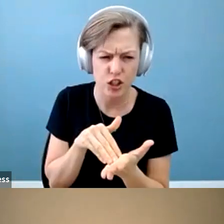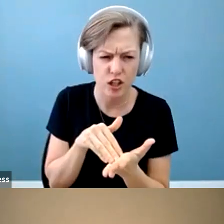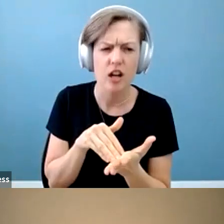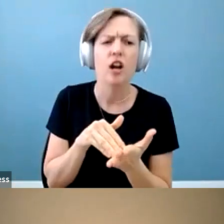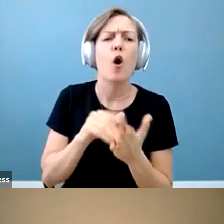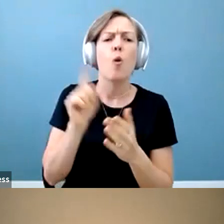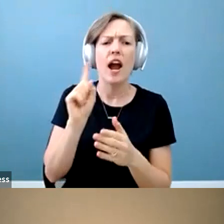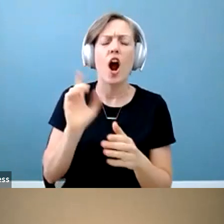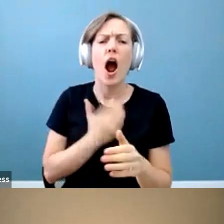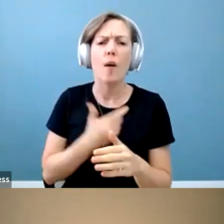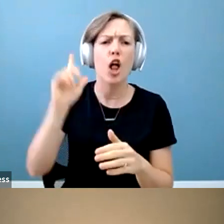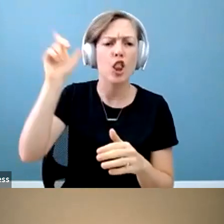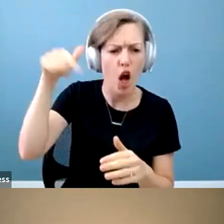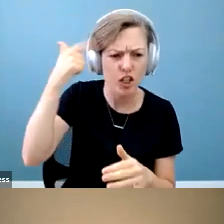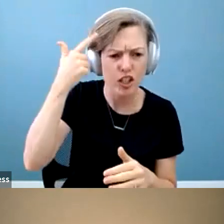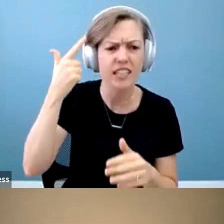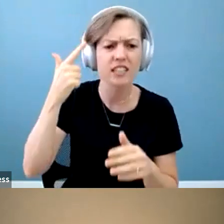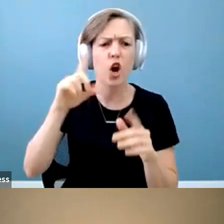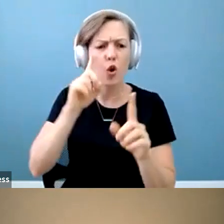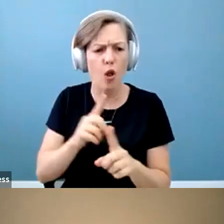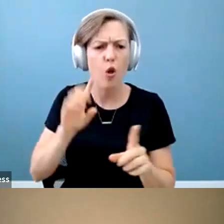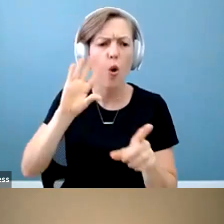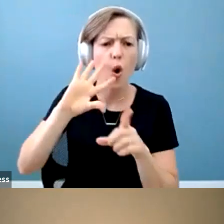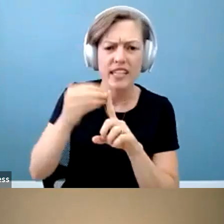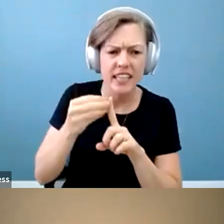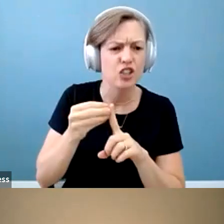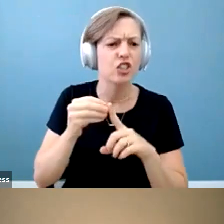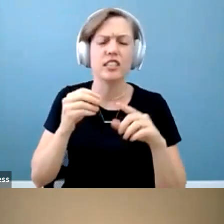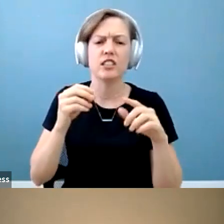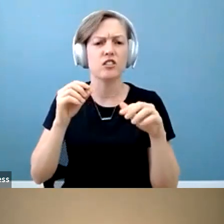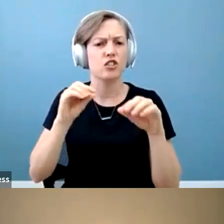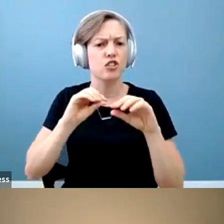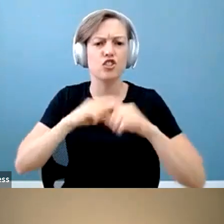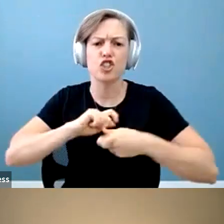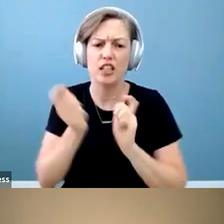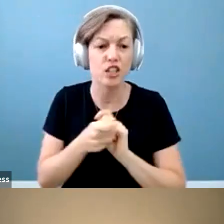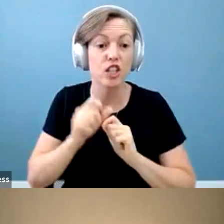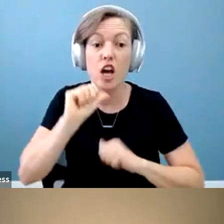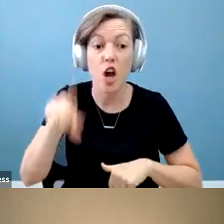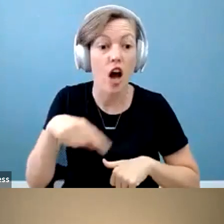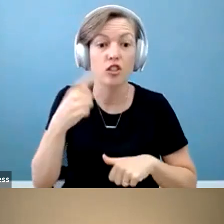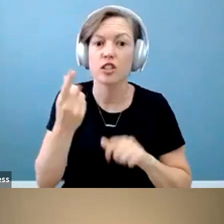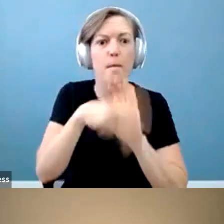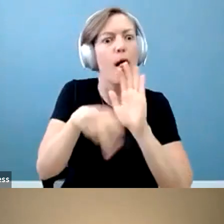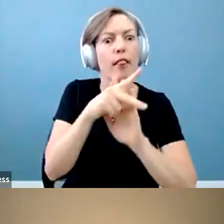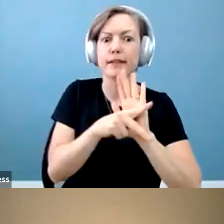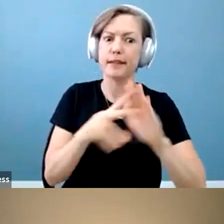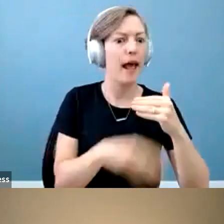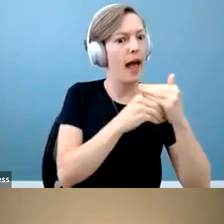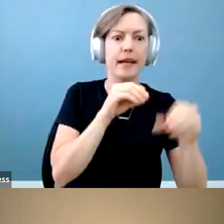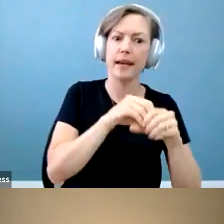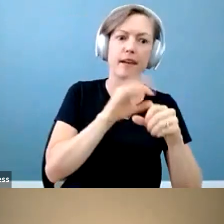our logics, our whole orientation changes. It seems like it's not just a policy that can be added within a